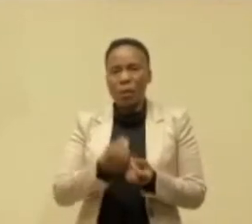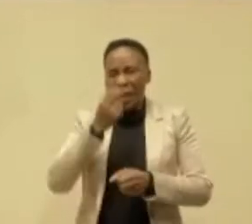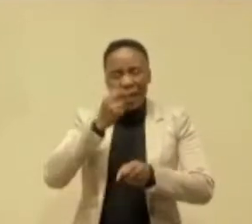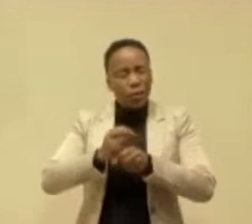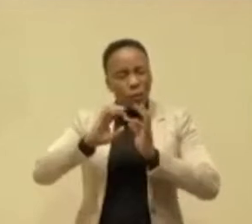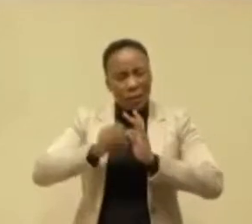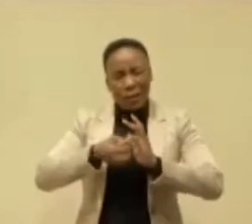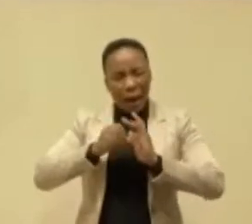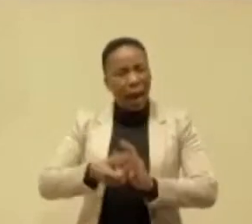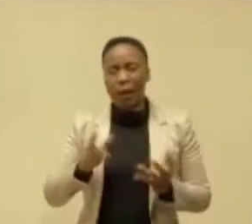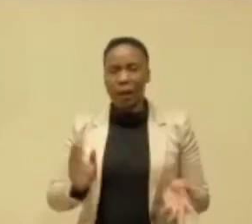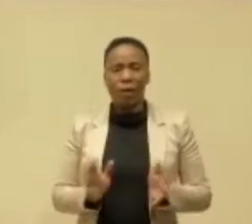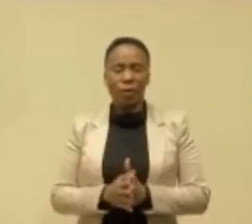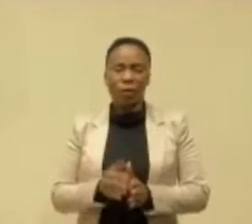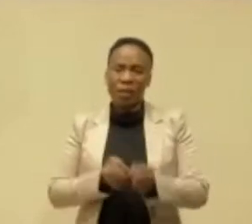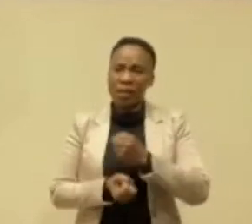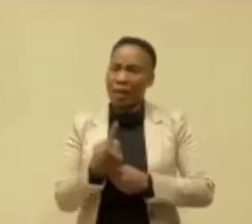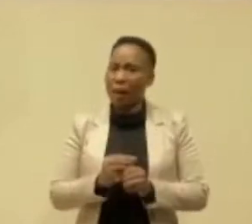foreign